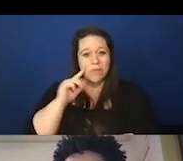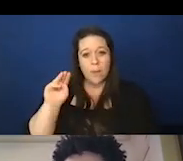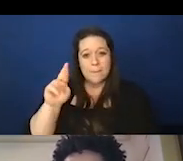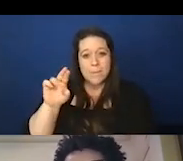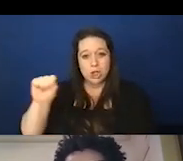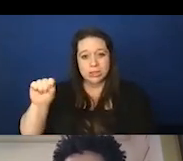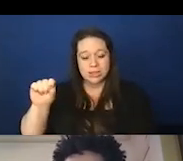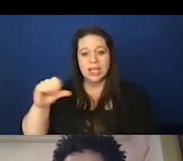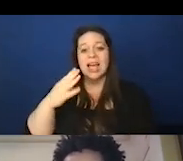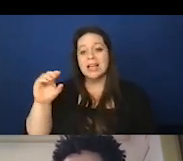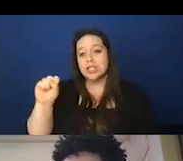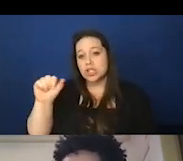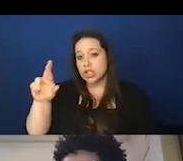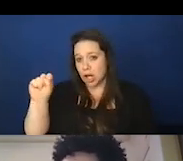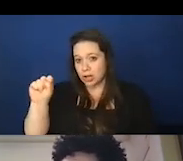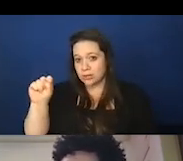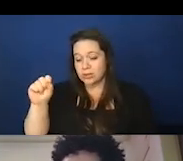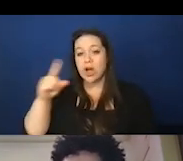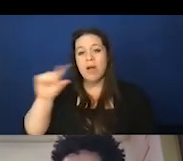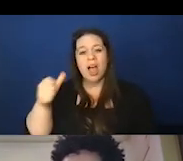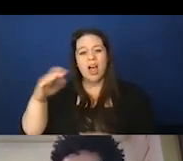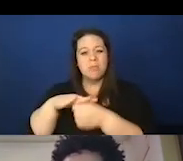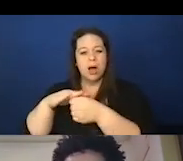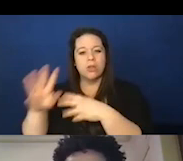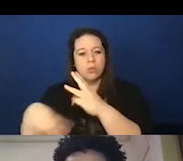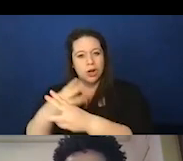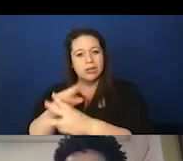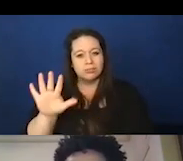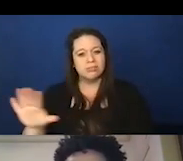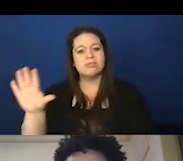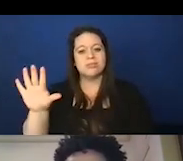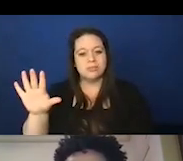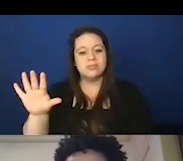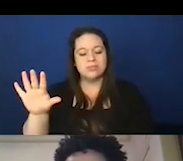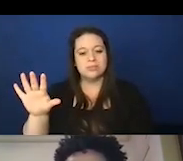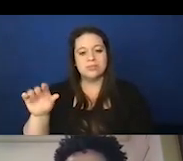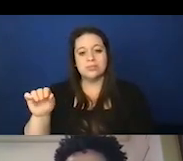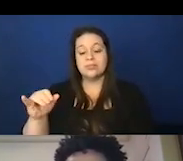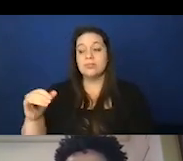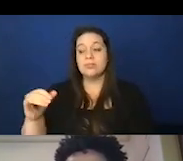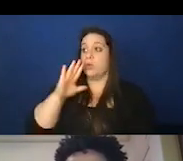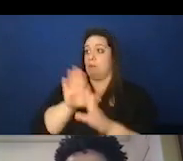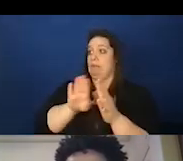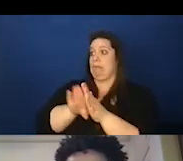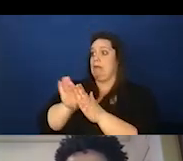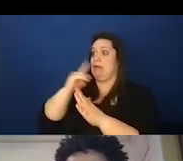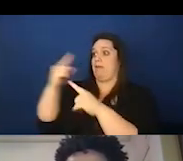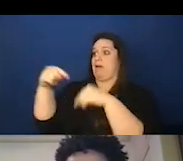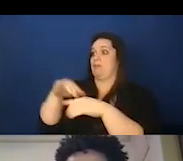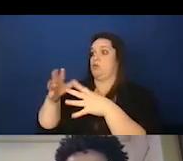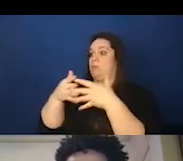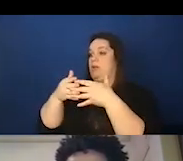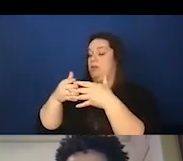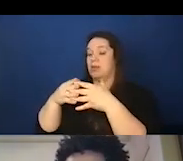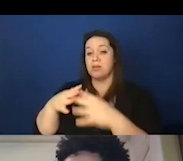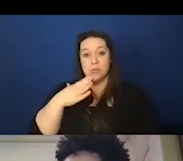for MERS that we heard about in another part of the world in case it came to the United States. The good news is MERS and SARS kind of went